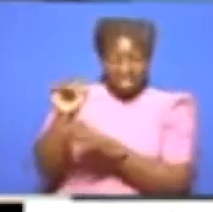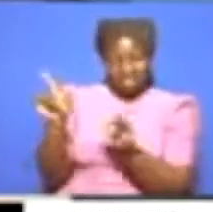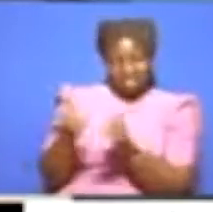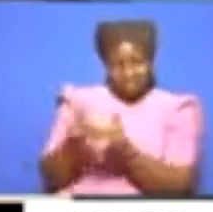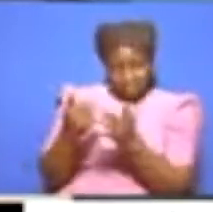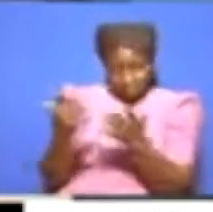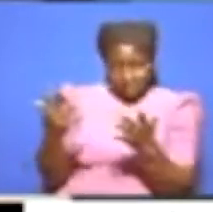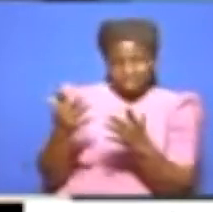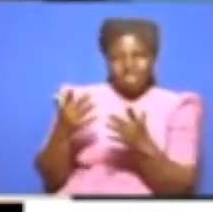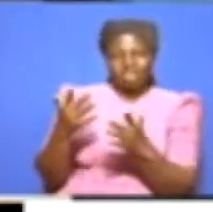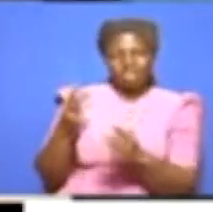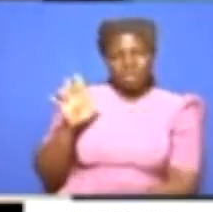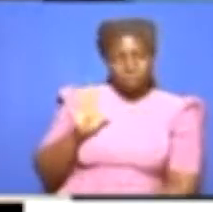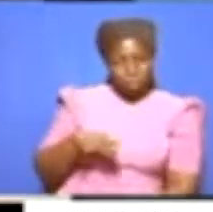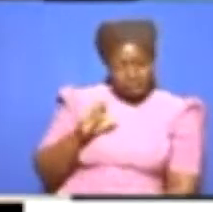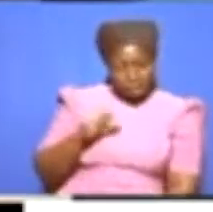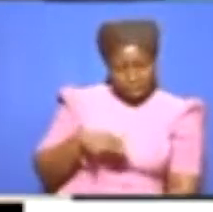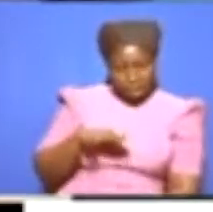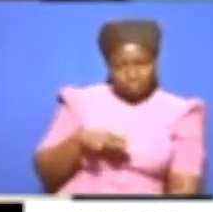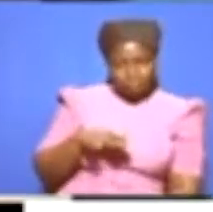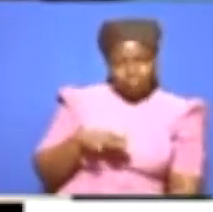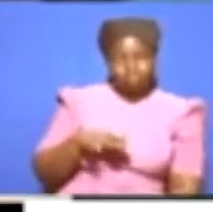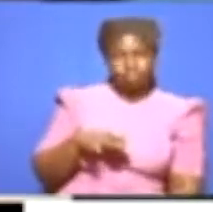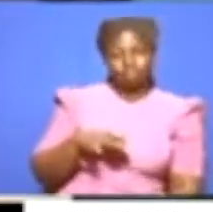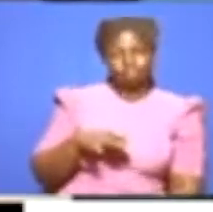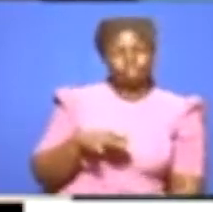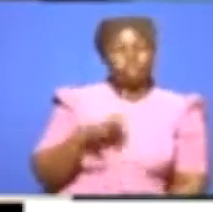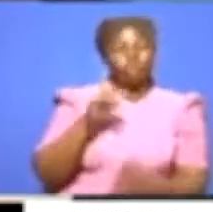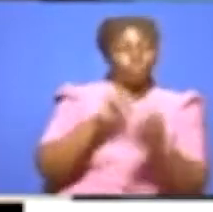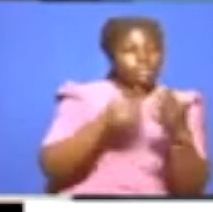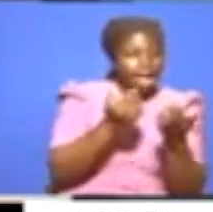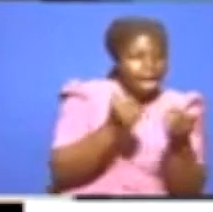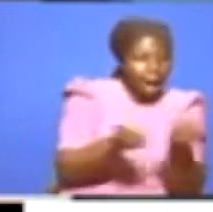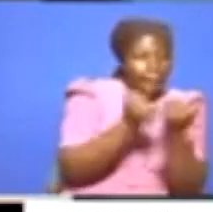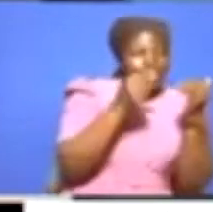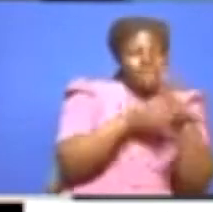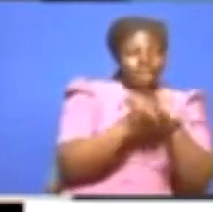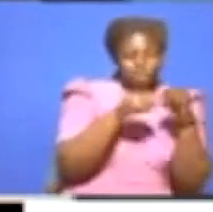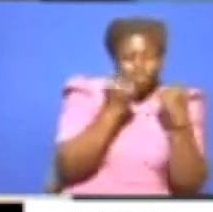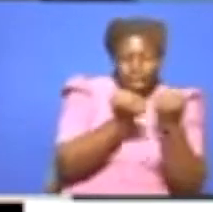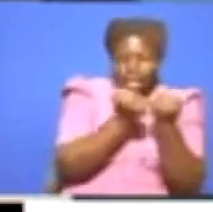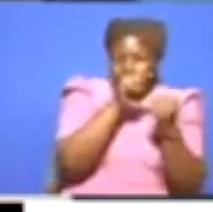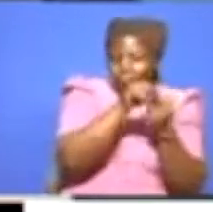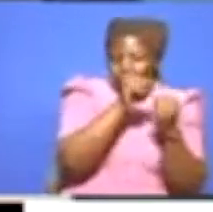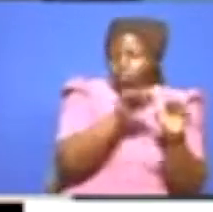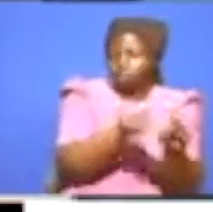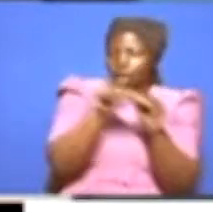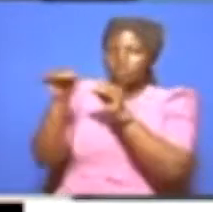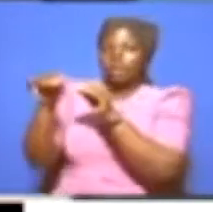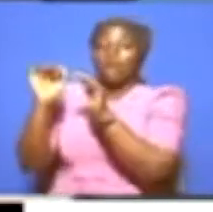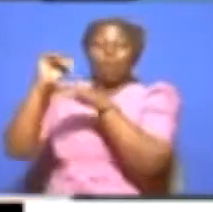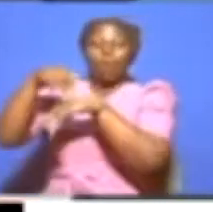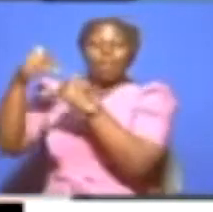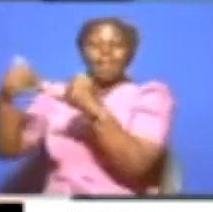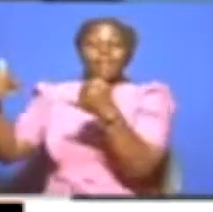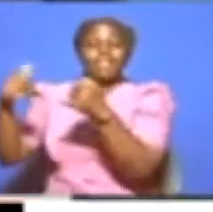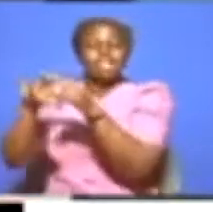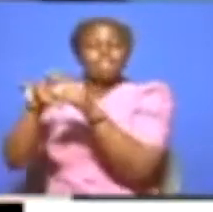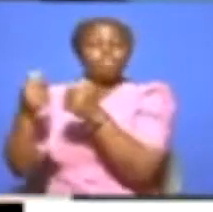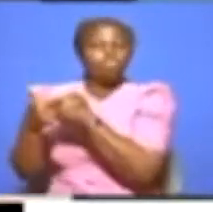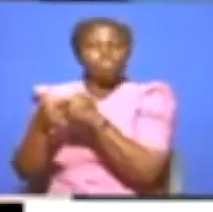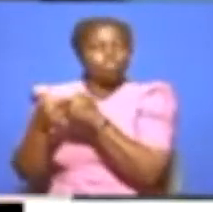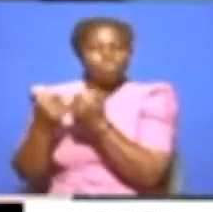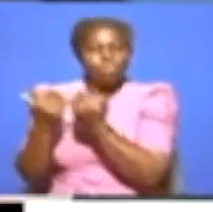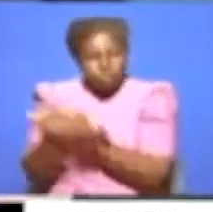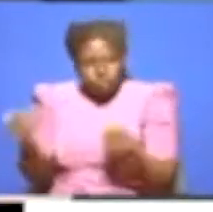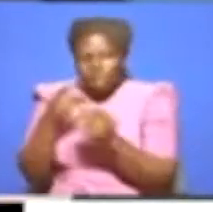women, it's happening in society, they are transferred online. Children also, who are disadvantaged and they have all these challenges in society, and we have